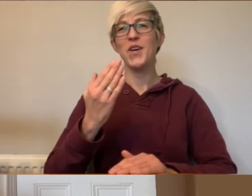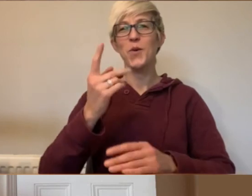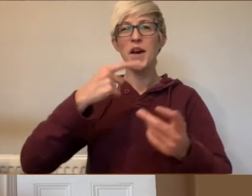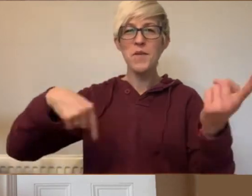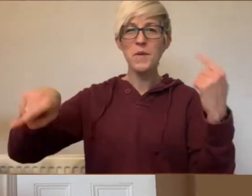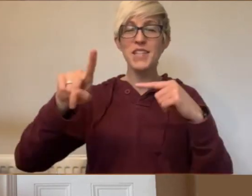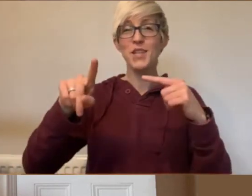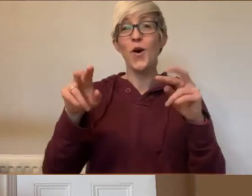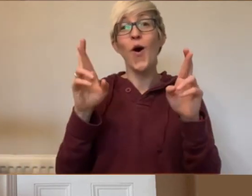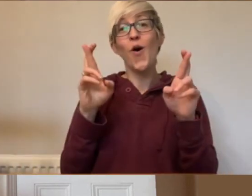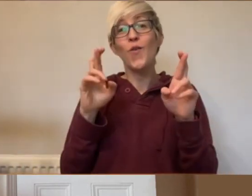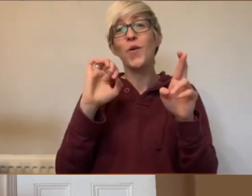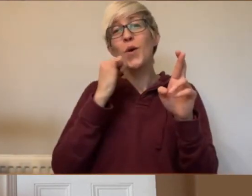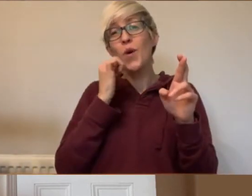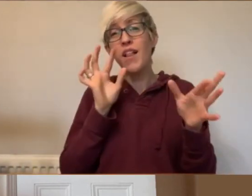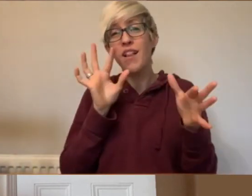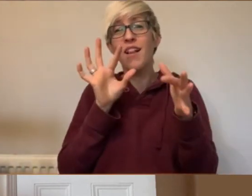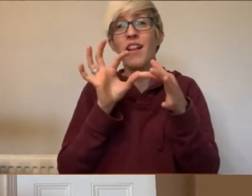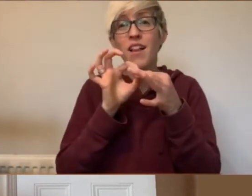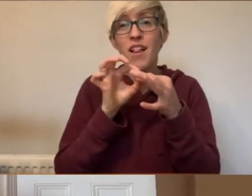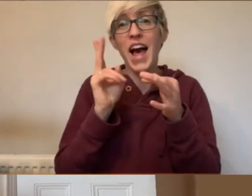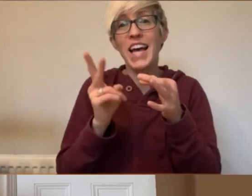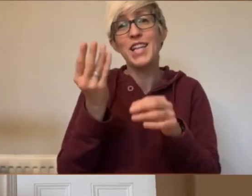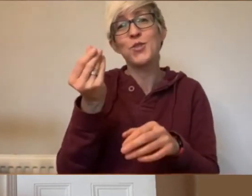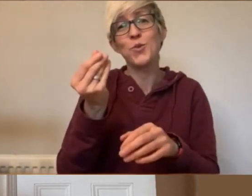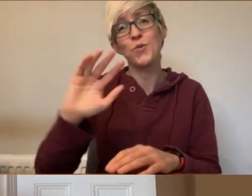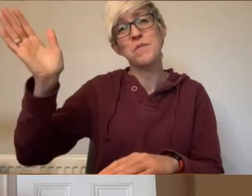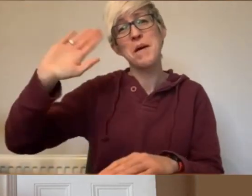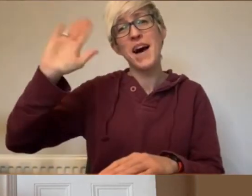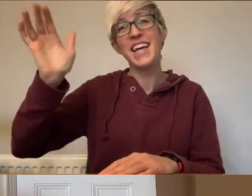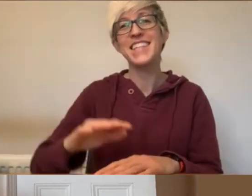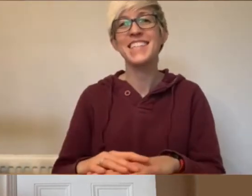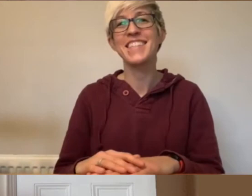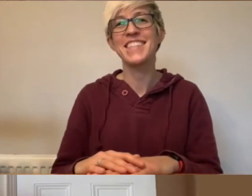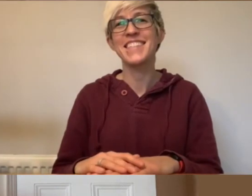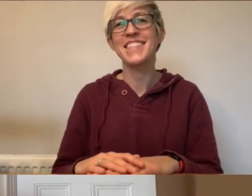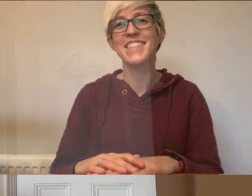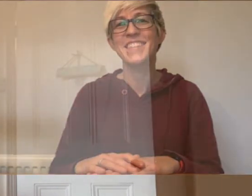everybody. Hopefully we will connect very soon. Bye, guys.